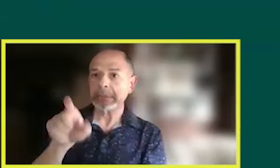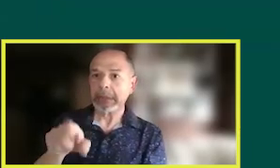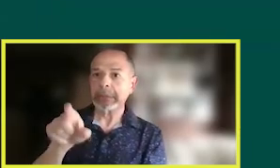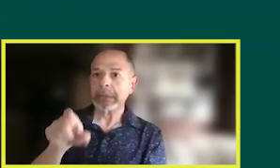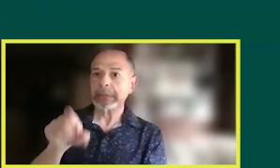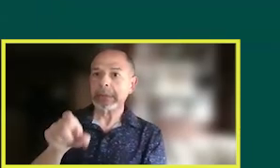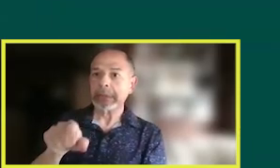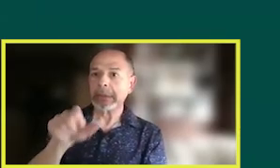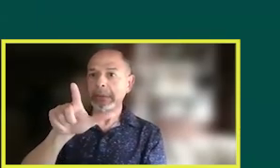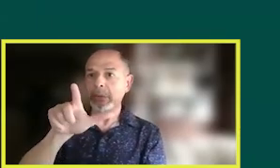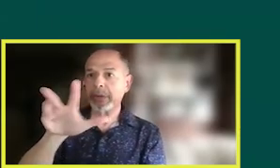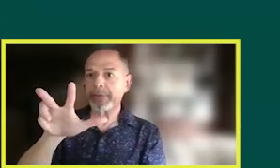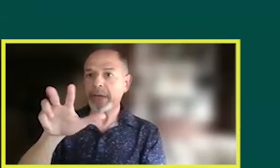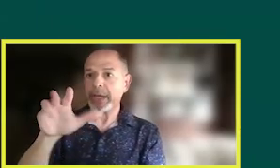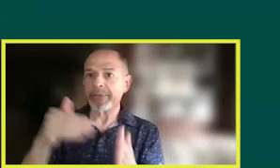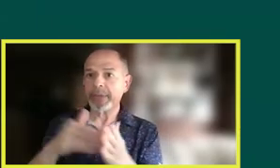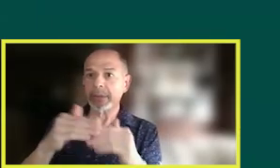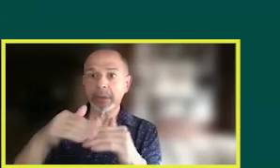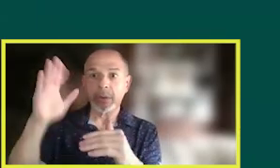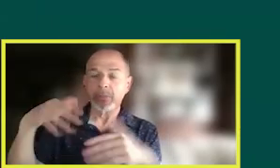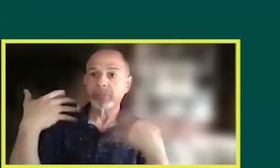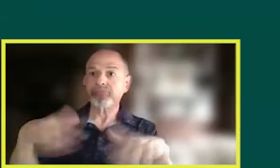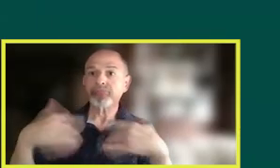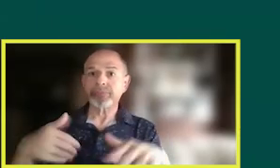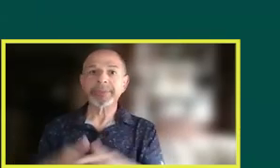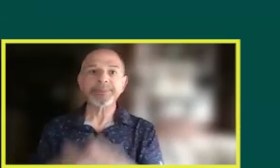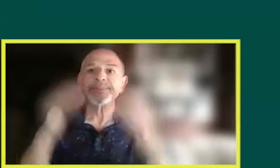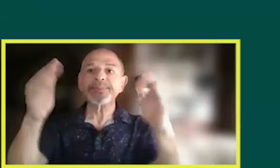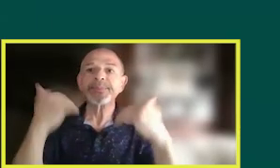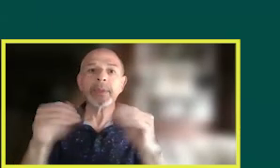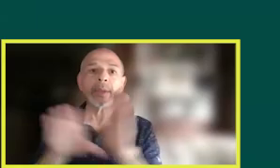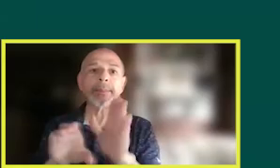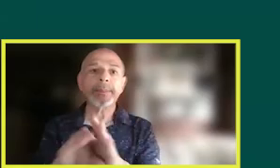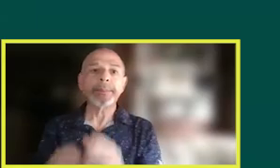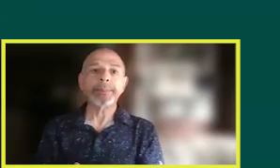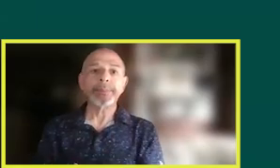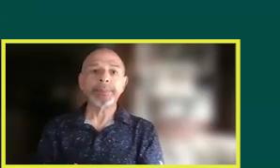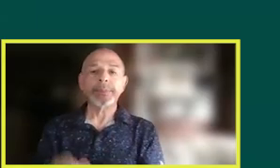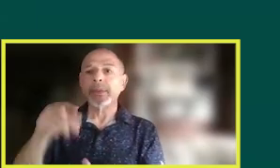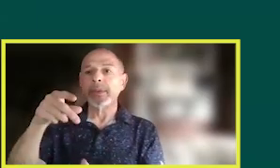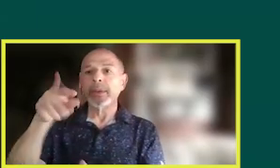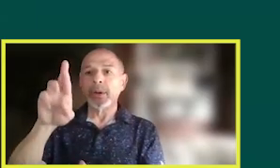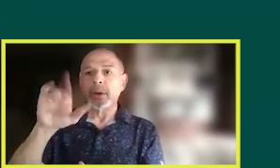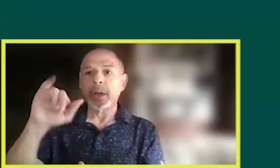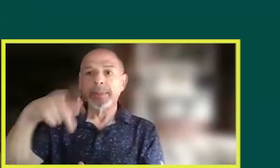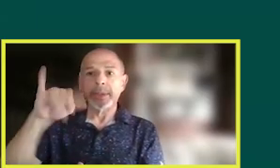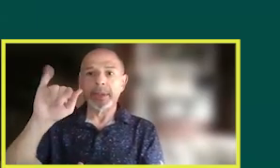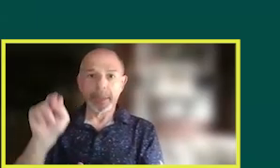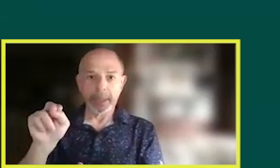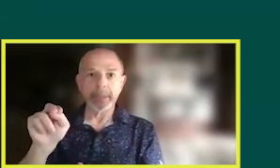Our next slide, this shows all of the Ripen social media. We are on Facebook,